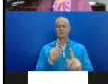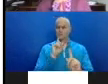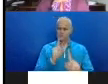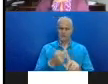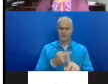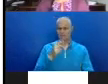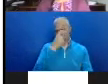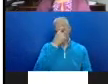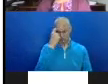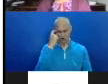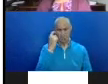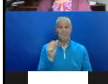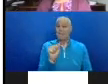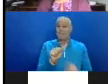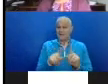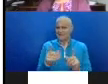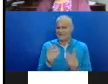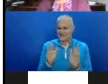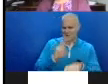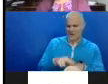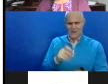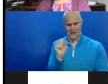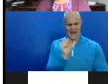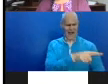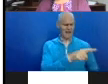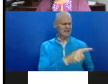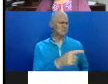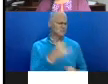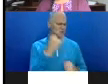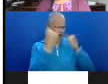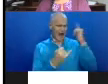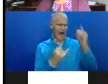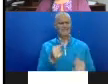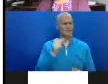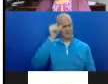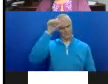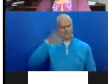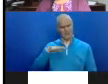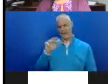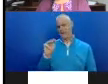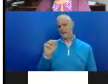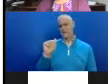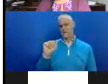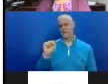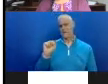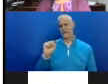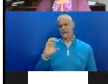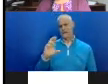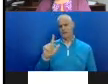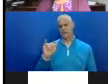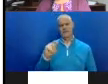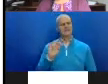this list and asked us, what are some ideas around masculinity that might actually prop some of these effects